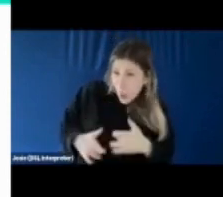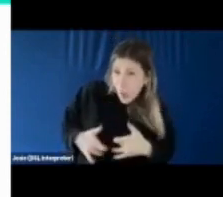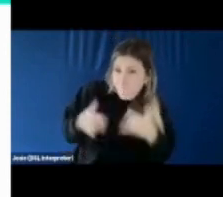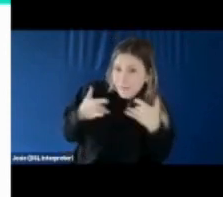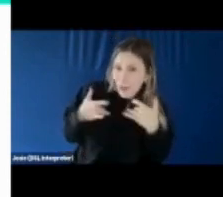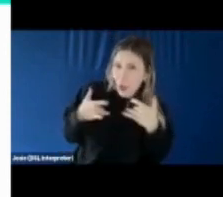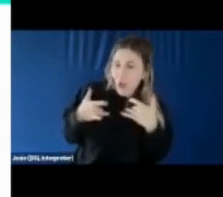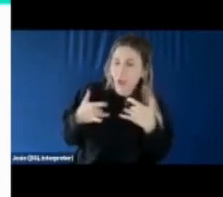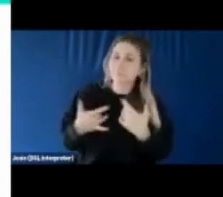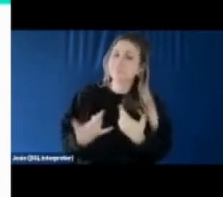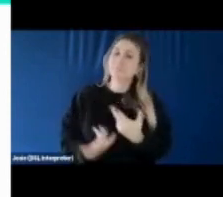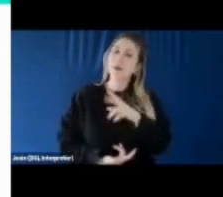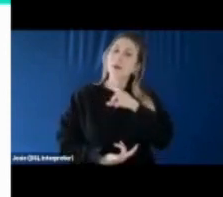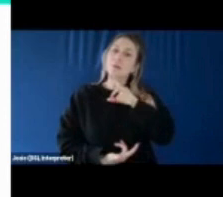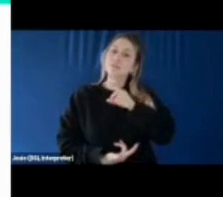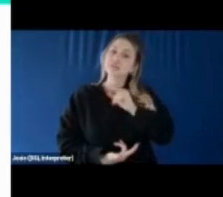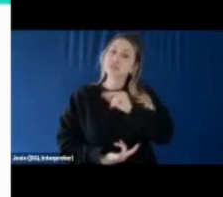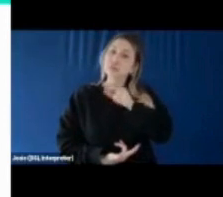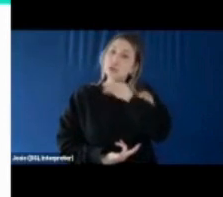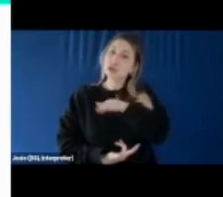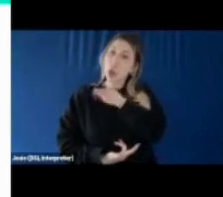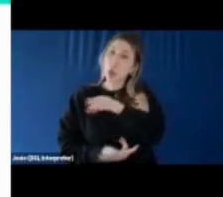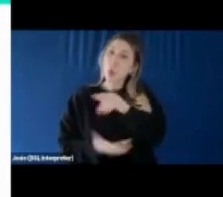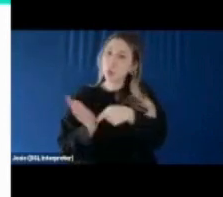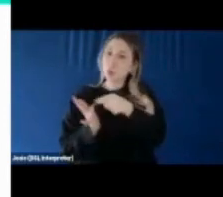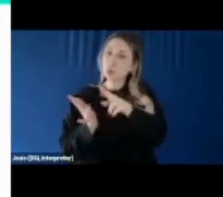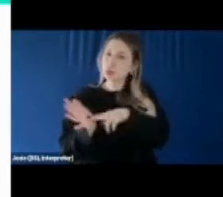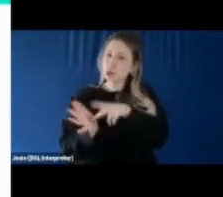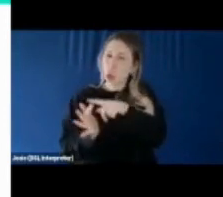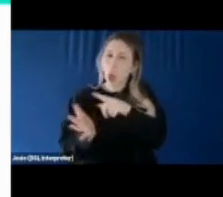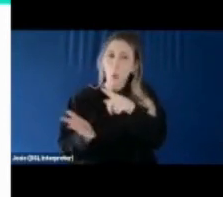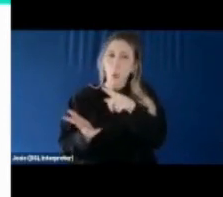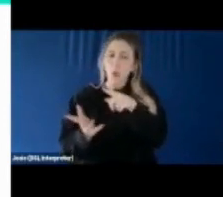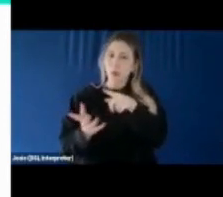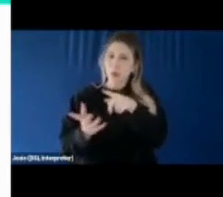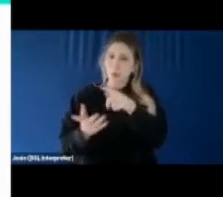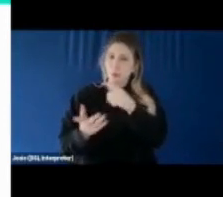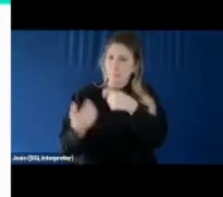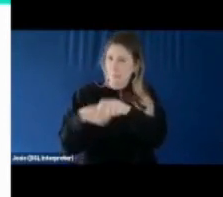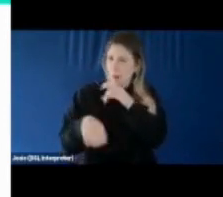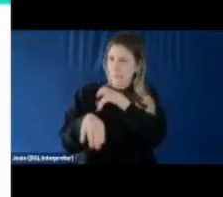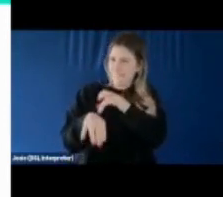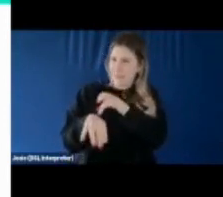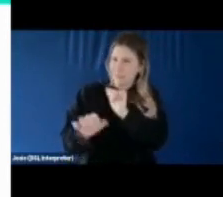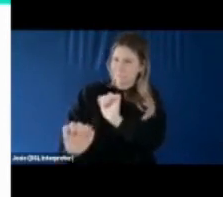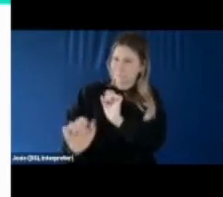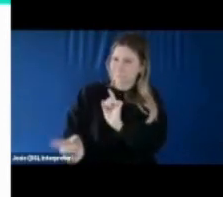they're comfortable answering a question or force them to answer in a certain way.